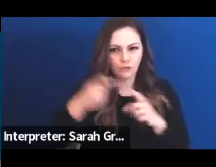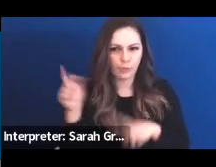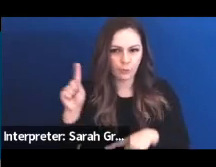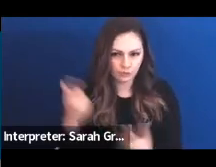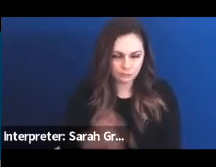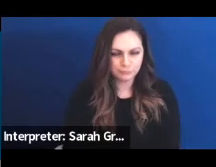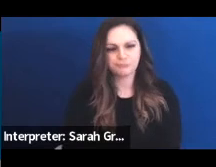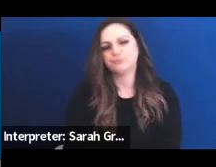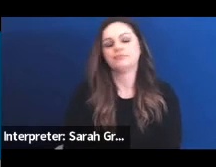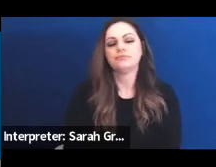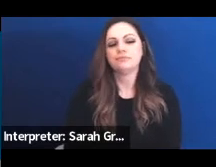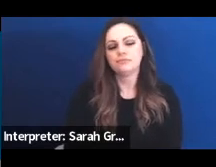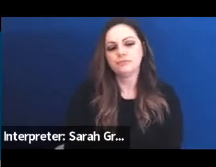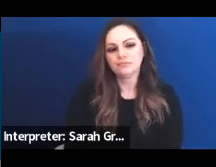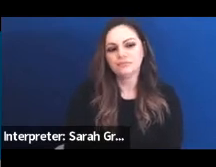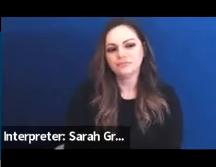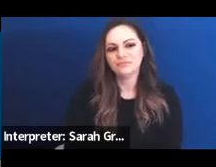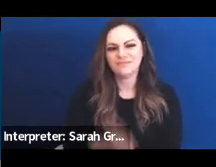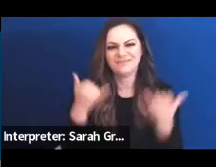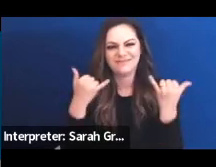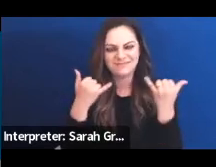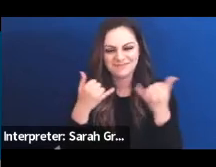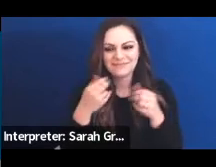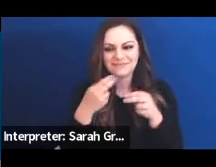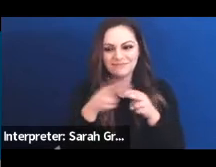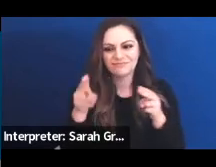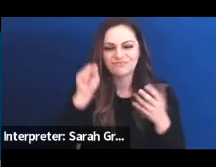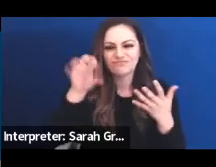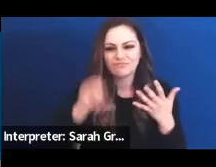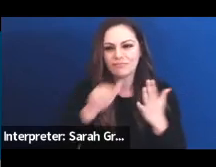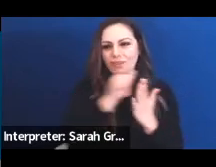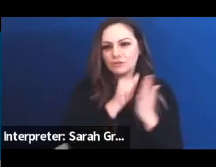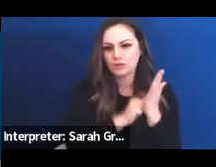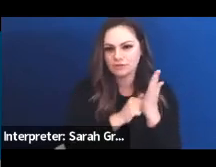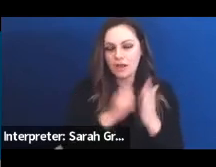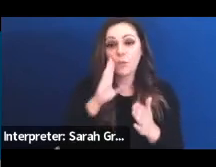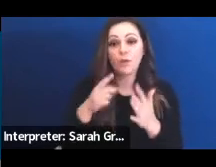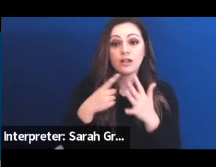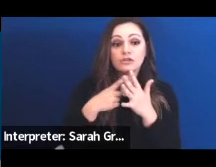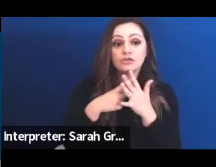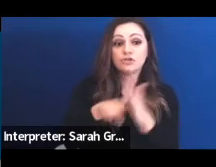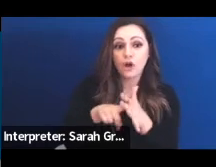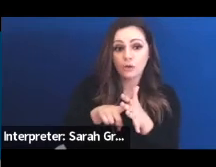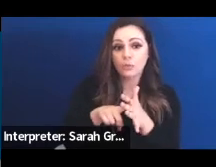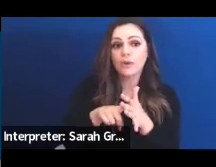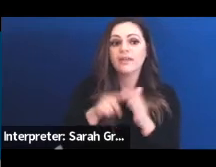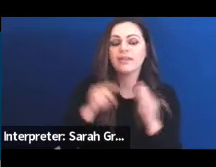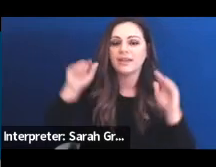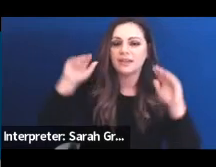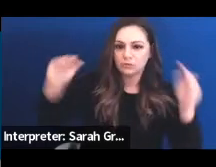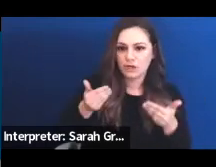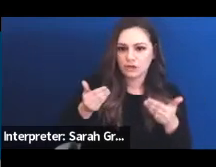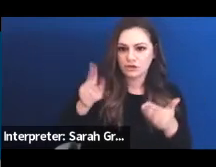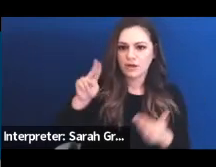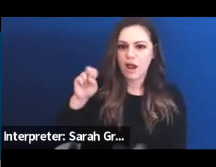Quickly going over the agenda, we are going to start with an introduction to the UNSHAME Kentucky campaign,